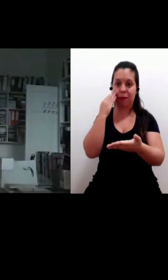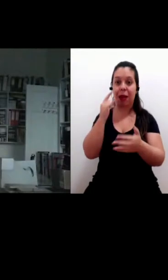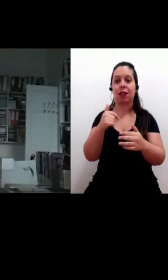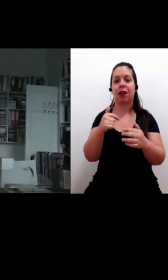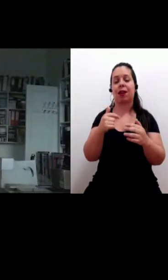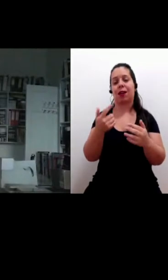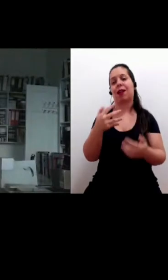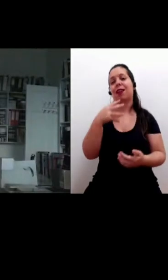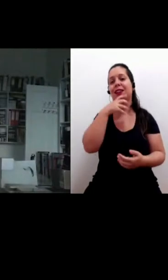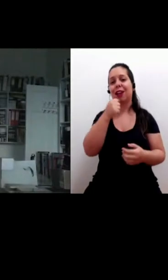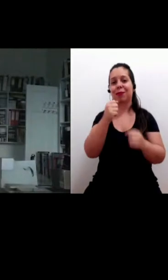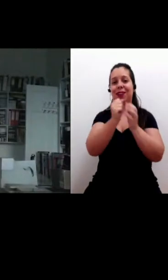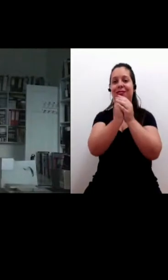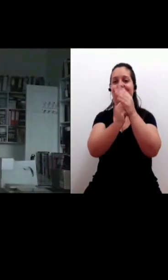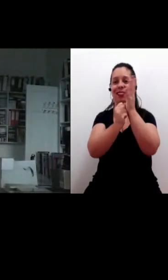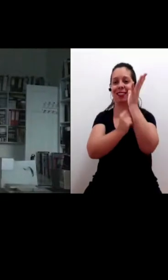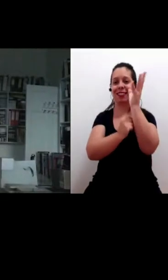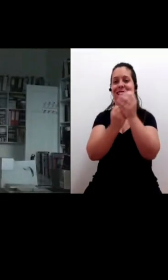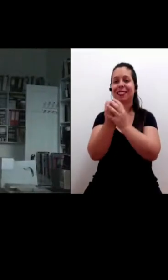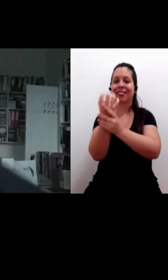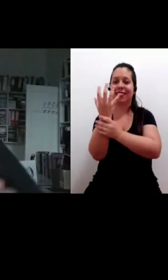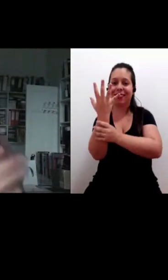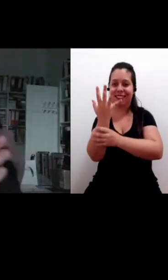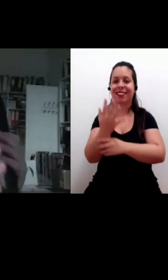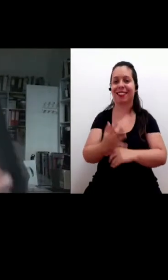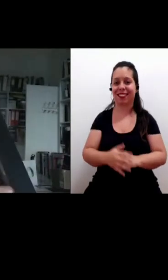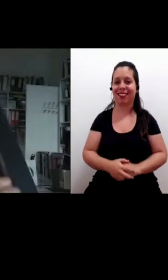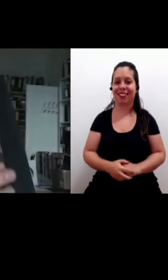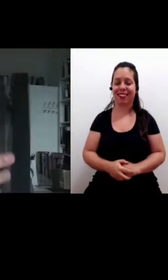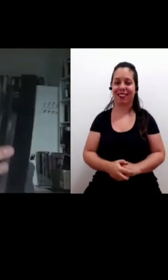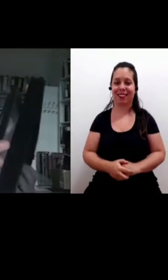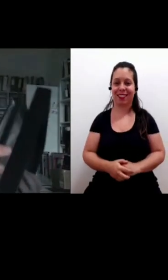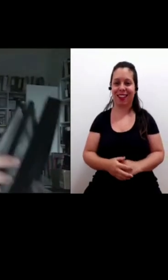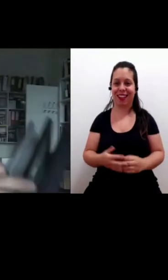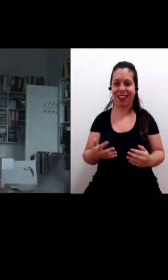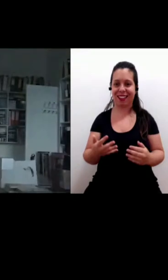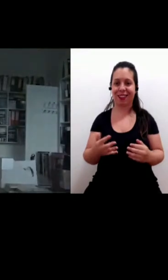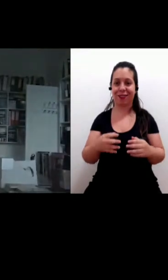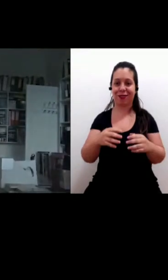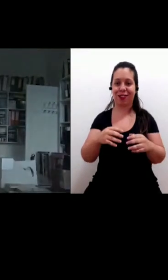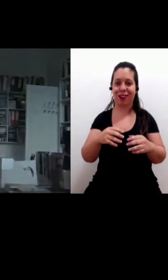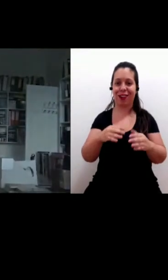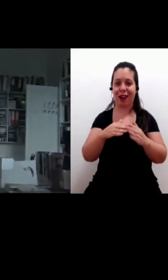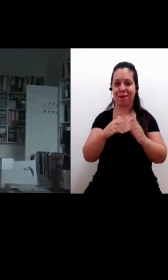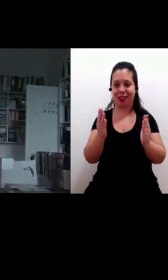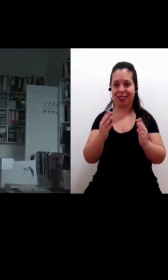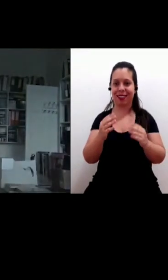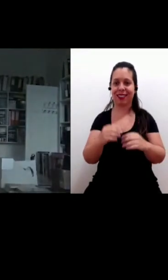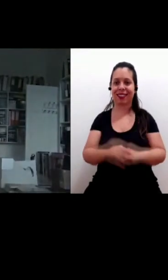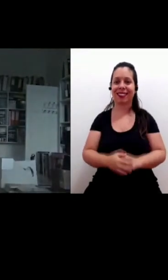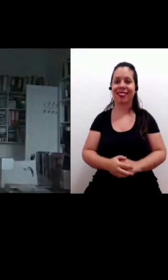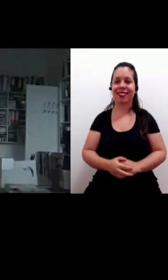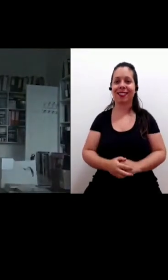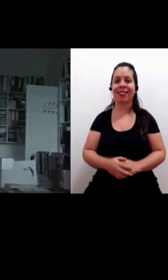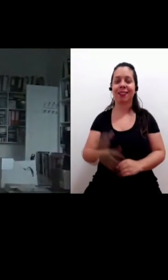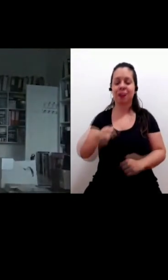gloves because it's pretty big up. And I'm gonna open this up now. I took the back of this thing so